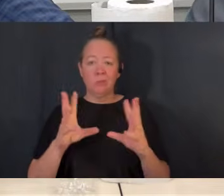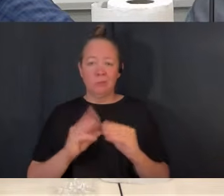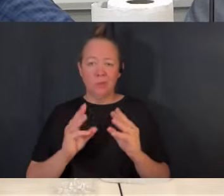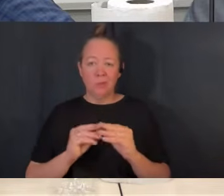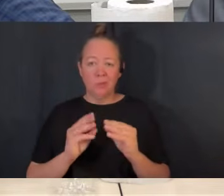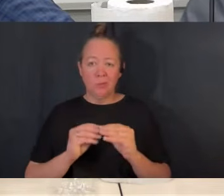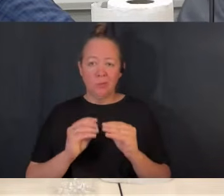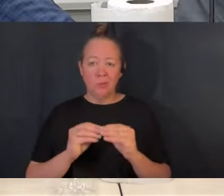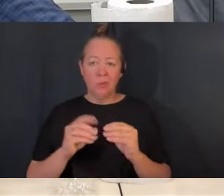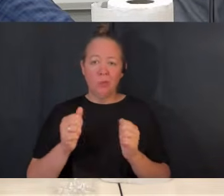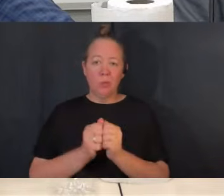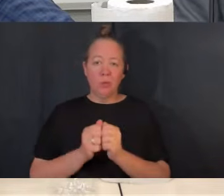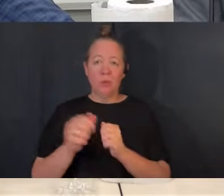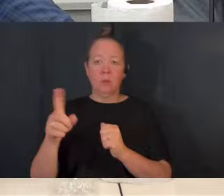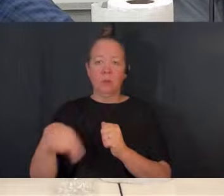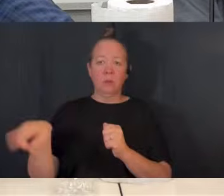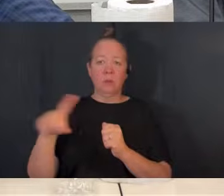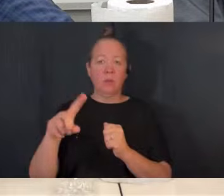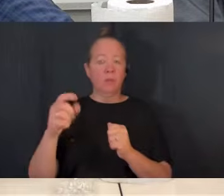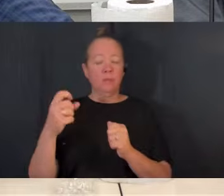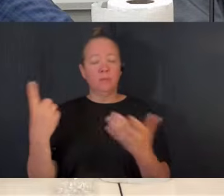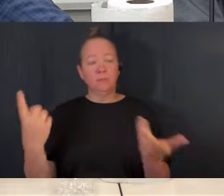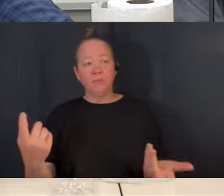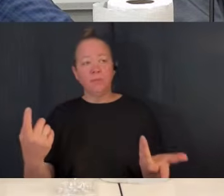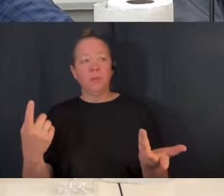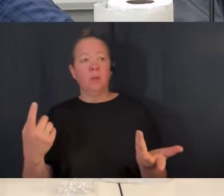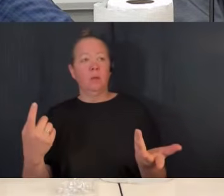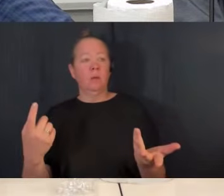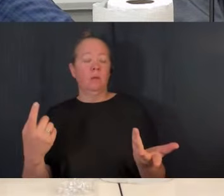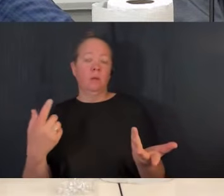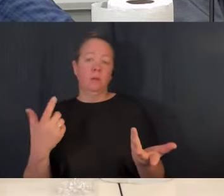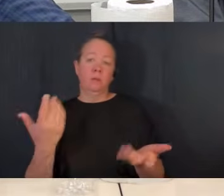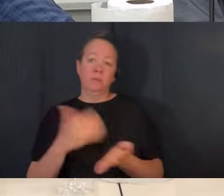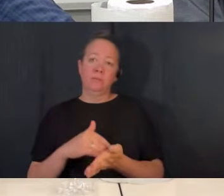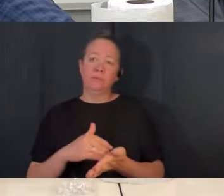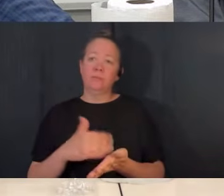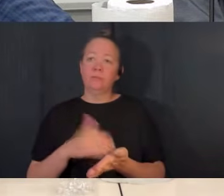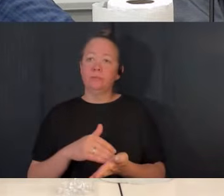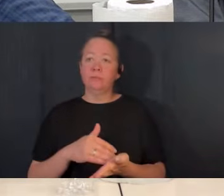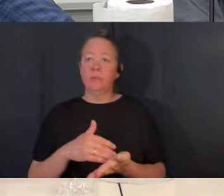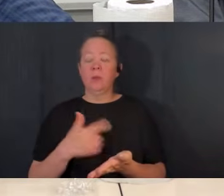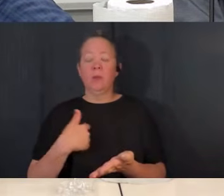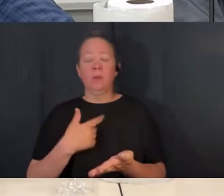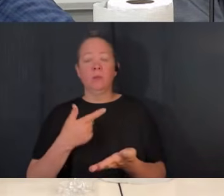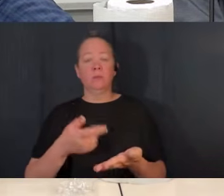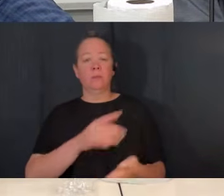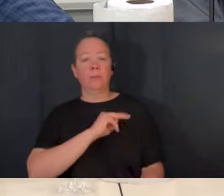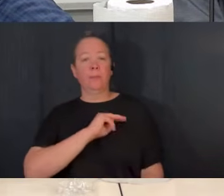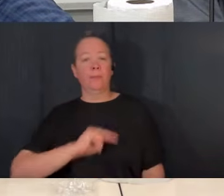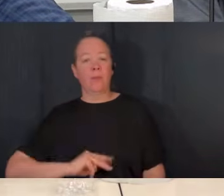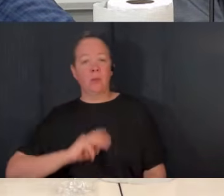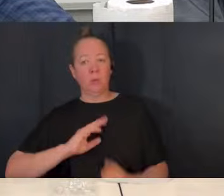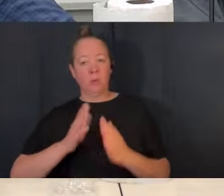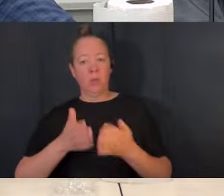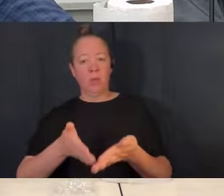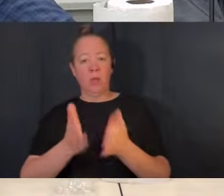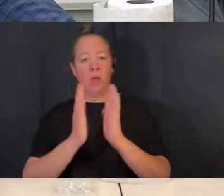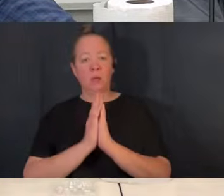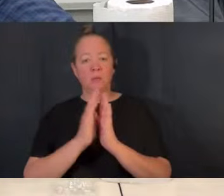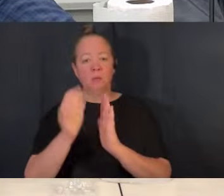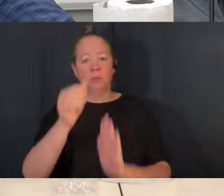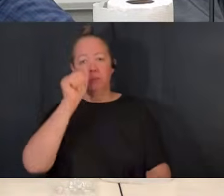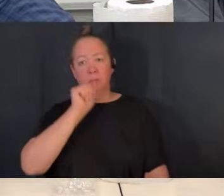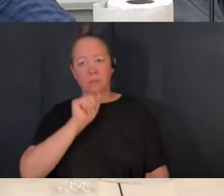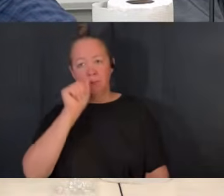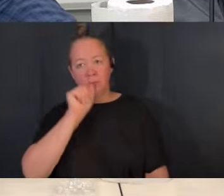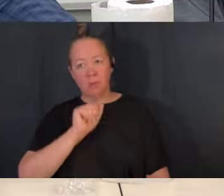that you continue to be patient with staff. We're doing the best that we can do with this. Robin is doing the best that she can do, and we